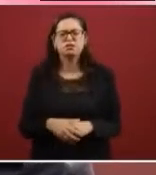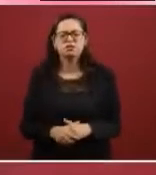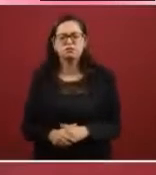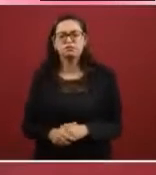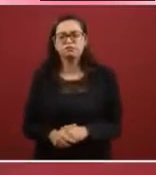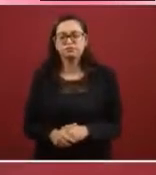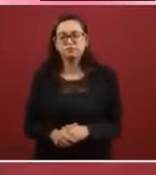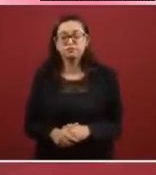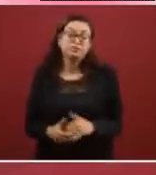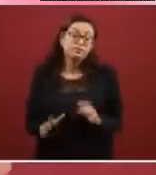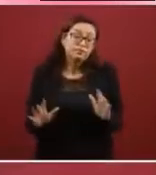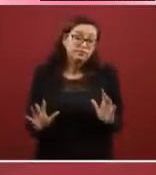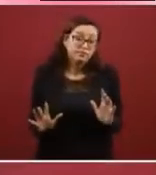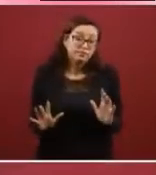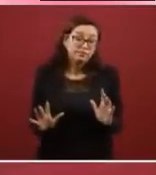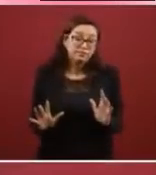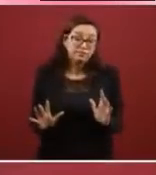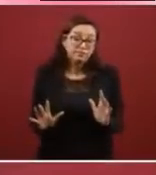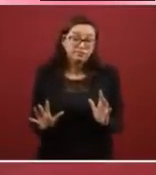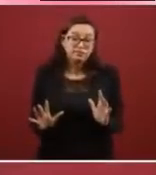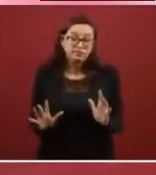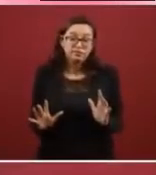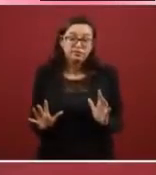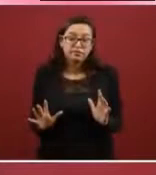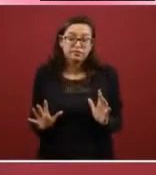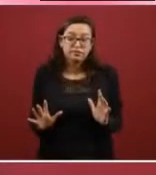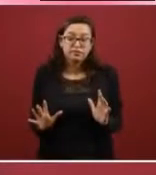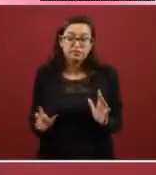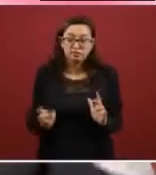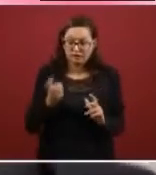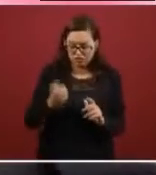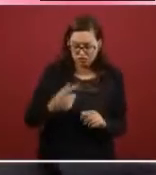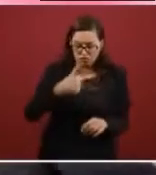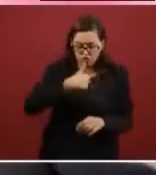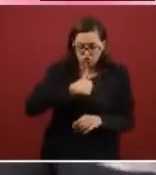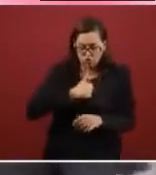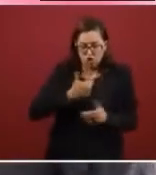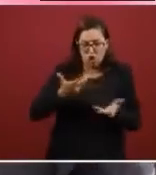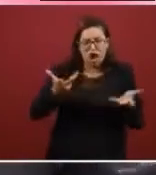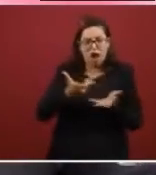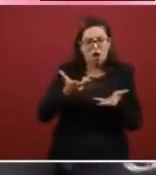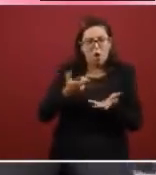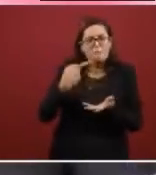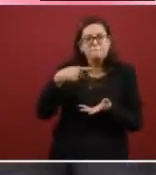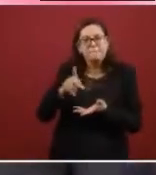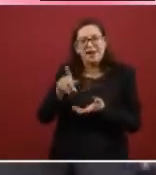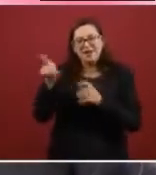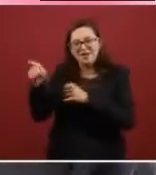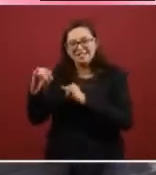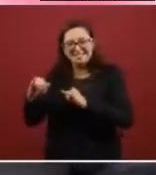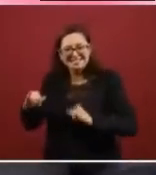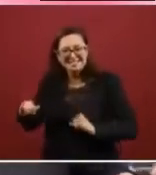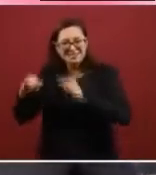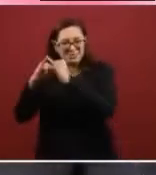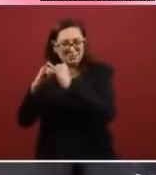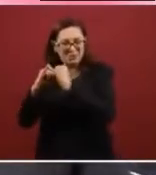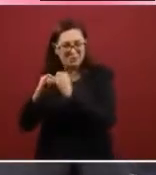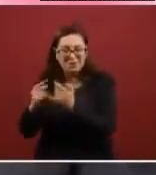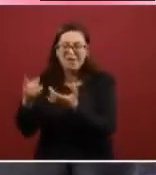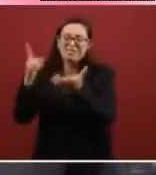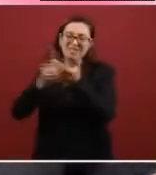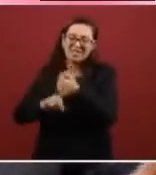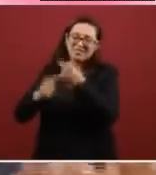Ahora, and so en paralelo a eso, parallel to that, se hacen las consultas en we las do the consulting in